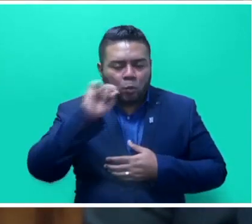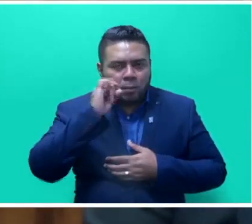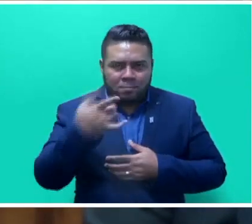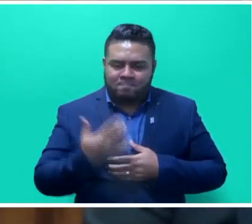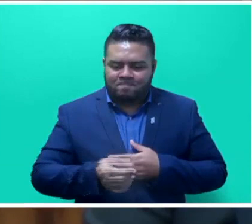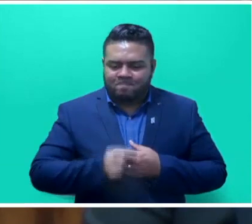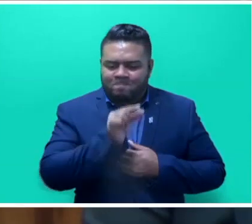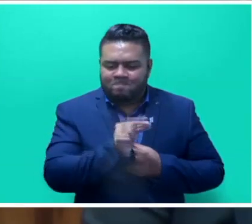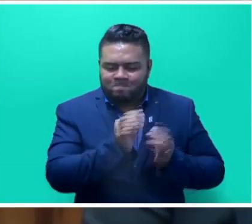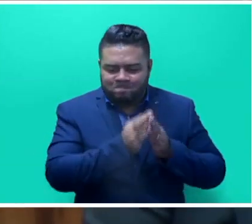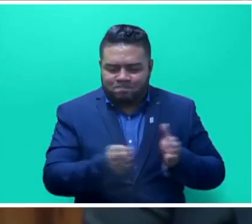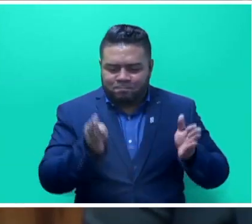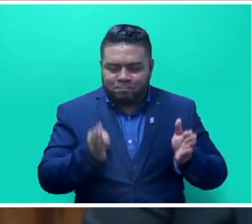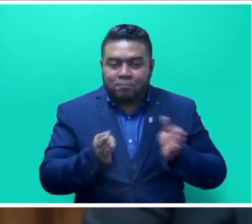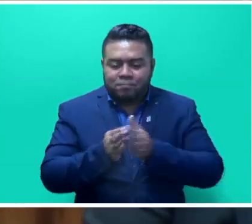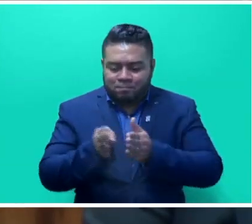progressively.